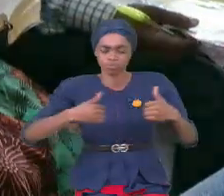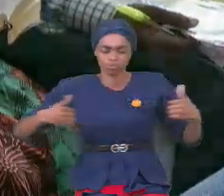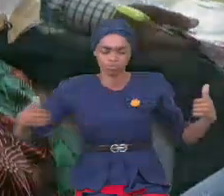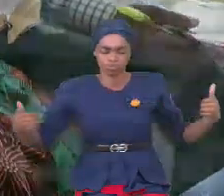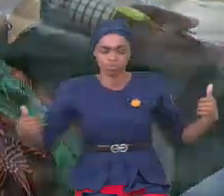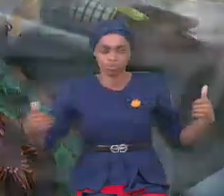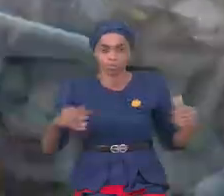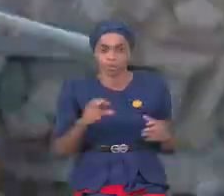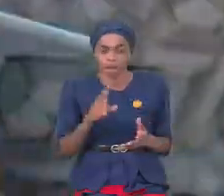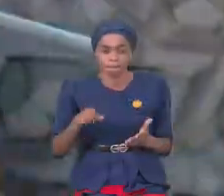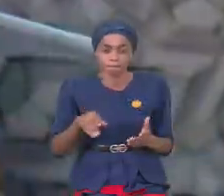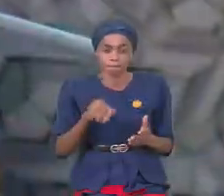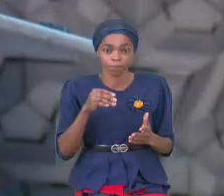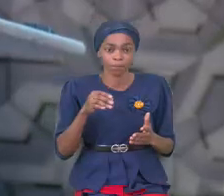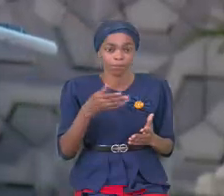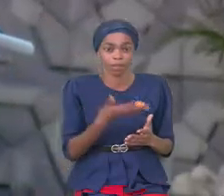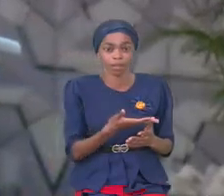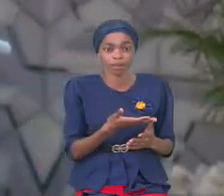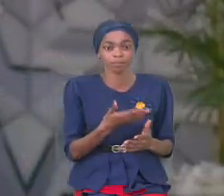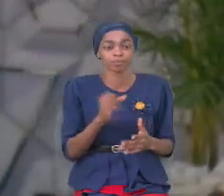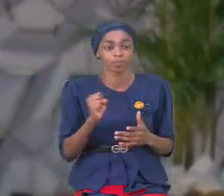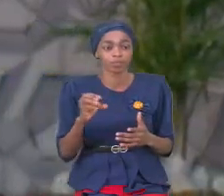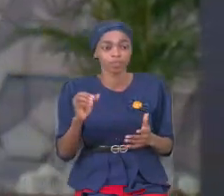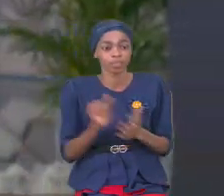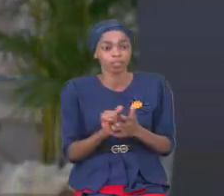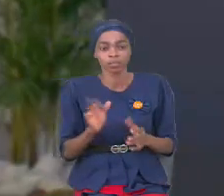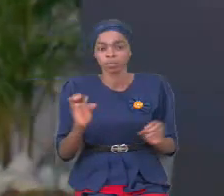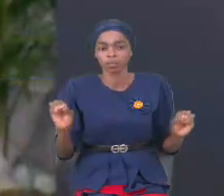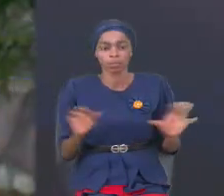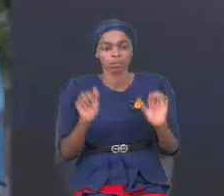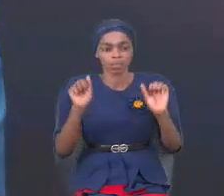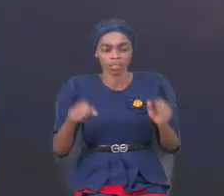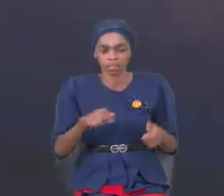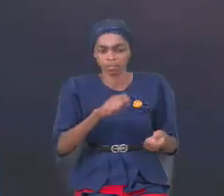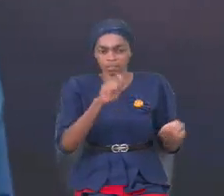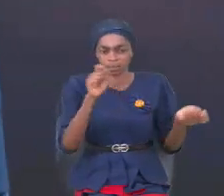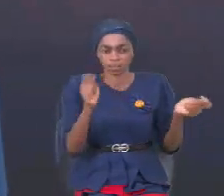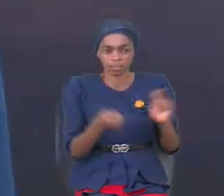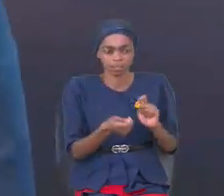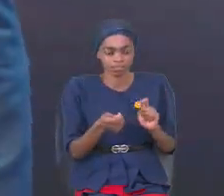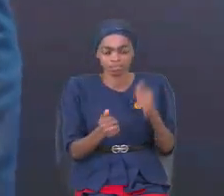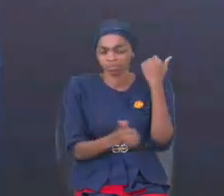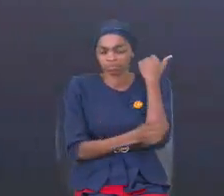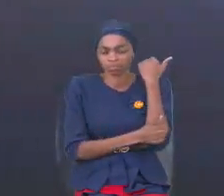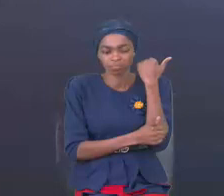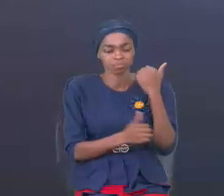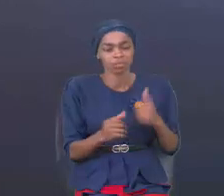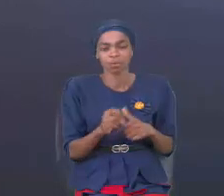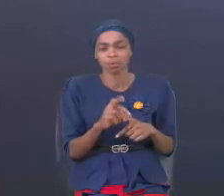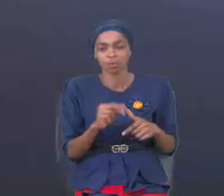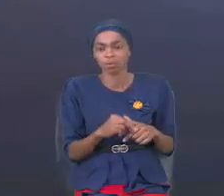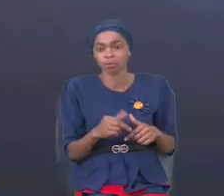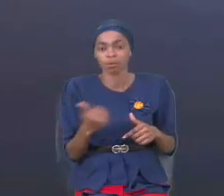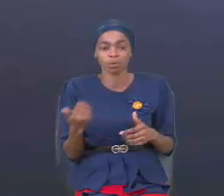that nothing can change. Neither Abraham nor the plea of the rich man could change, so